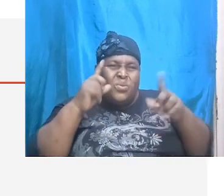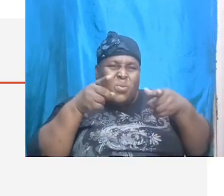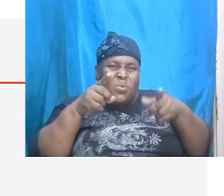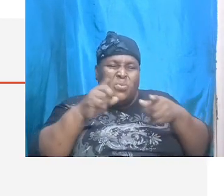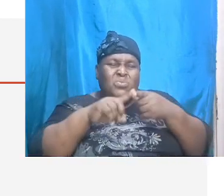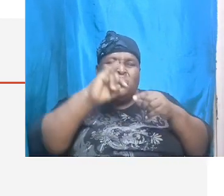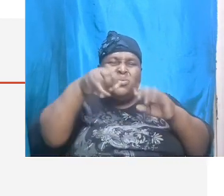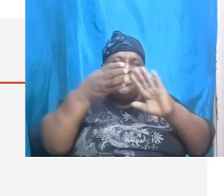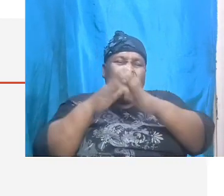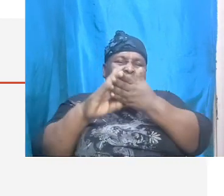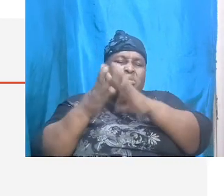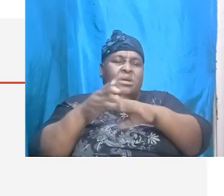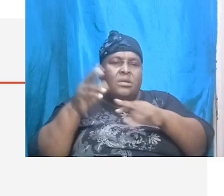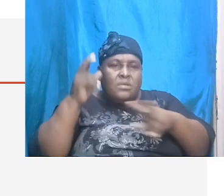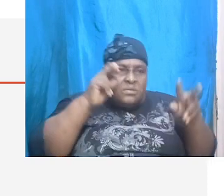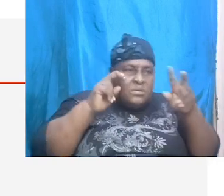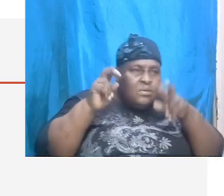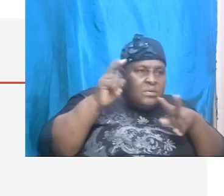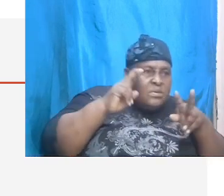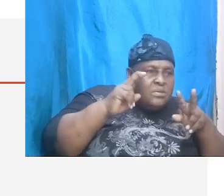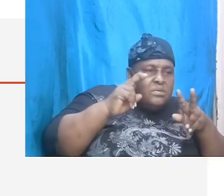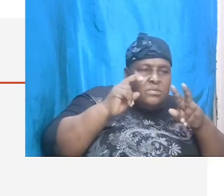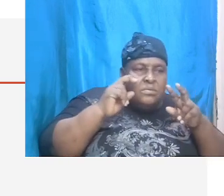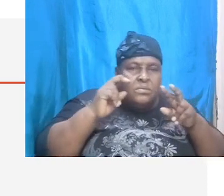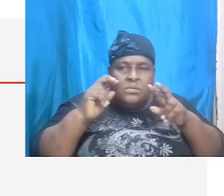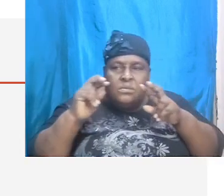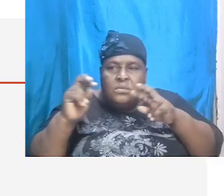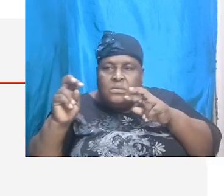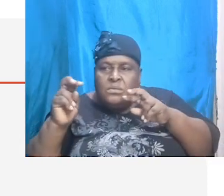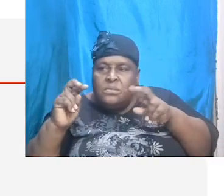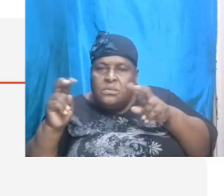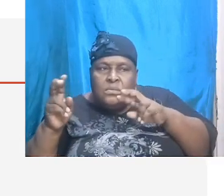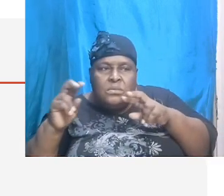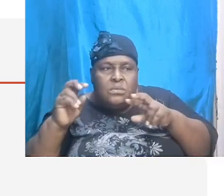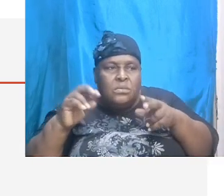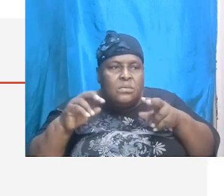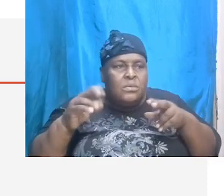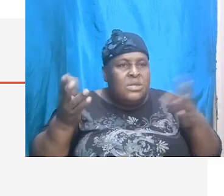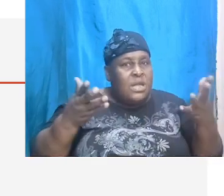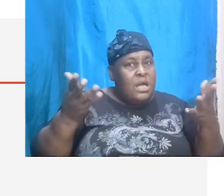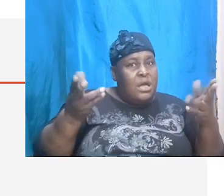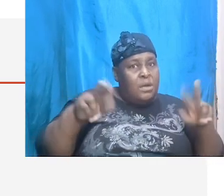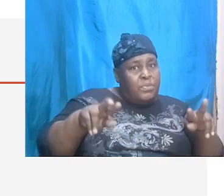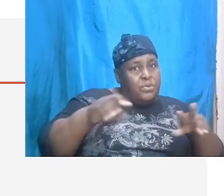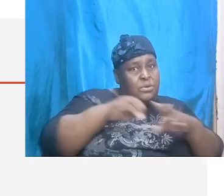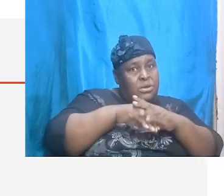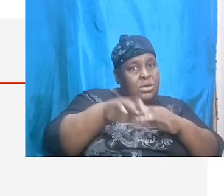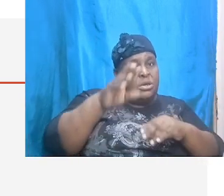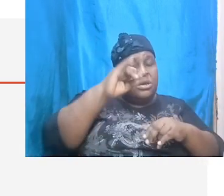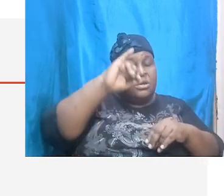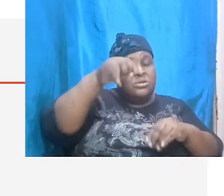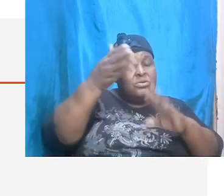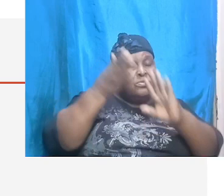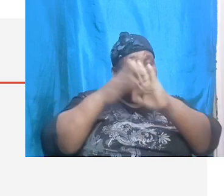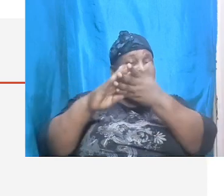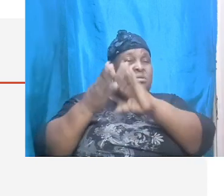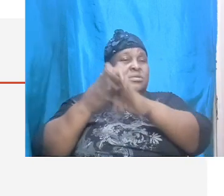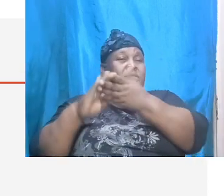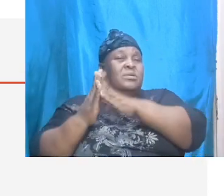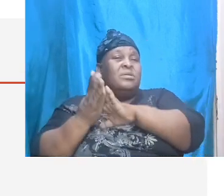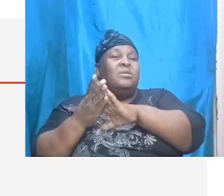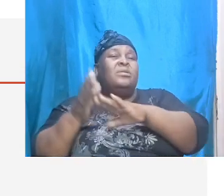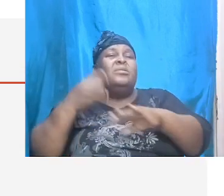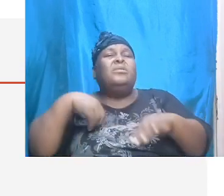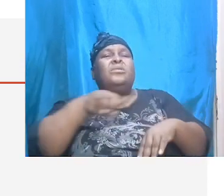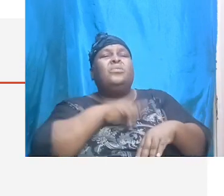he examined what was taking place in Jerusalem. Brethren, in order for us to really get where we need to get, we